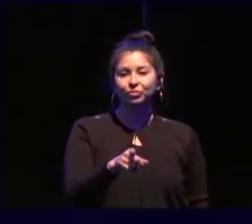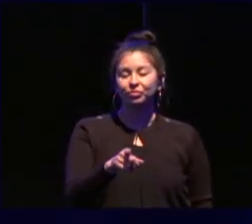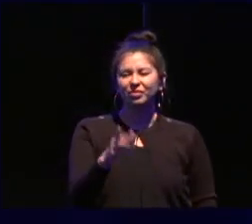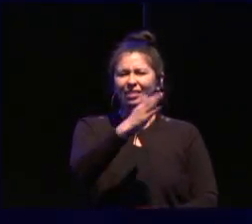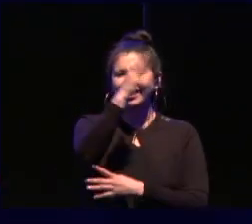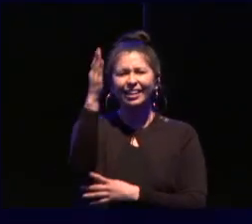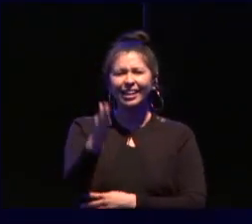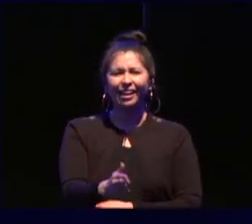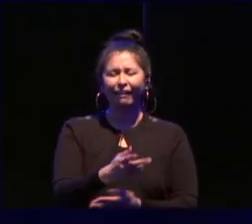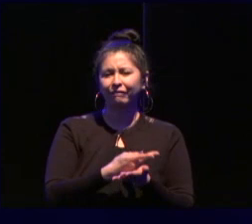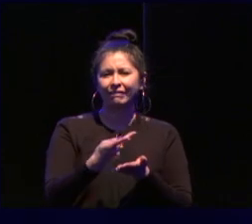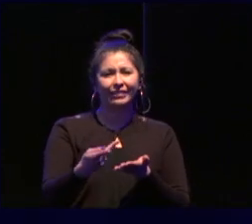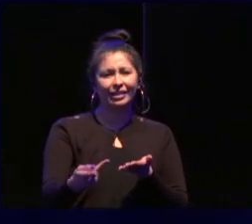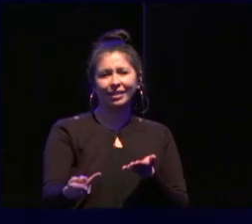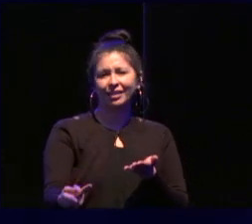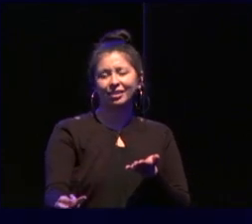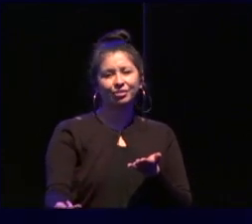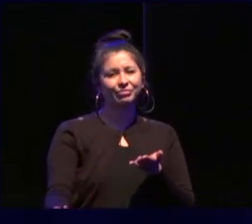will not ever